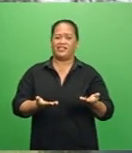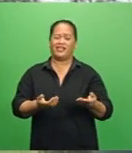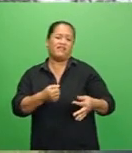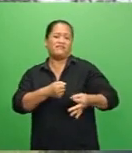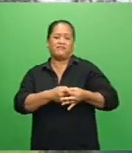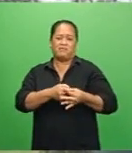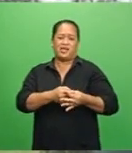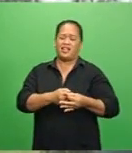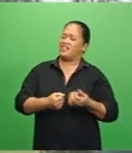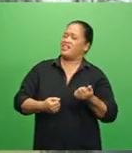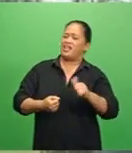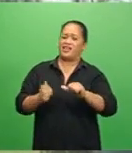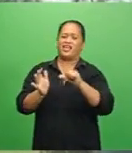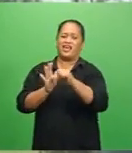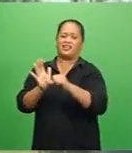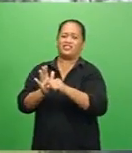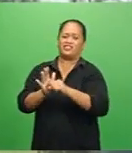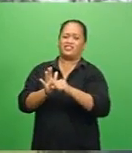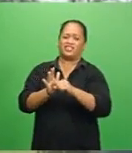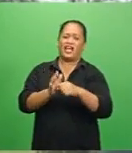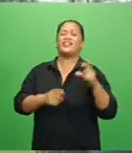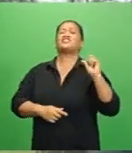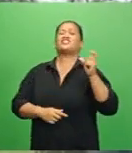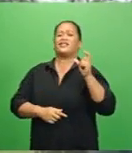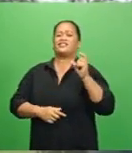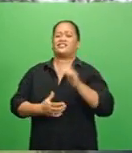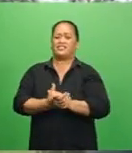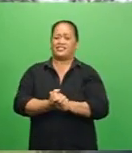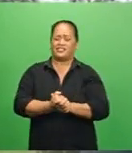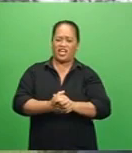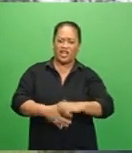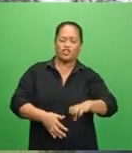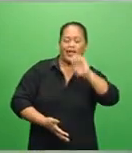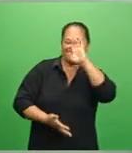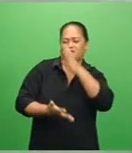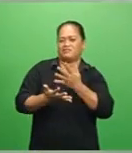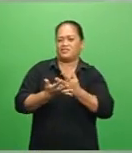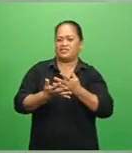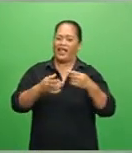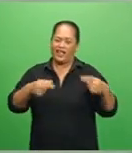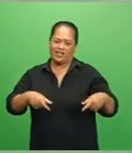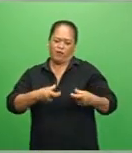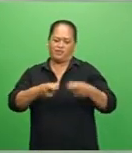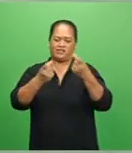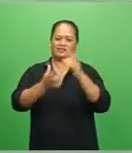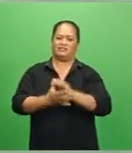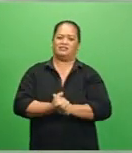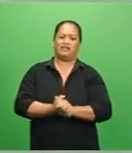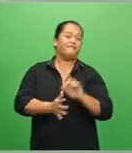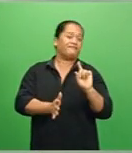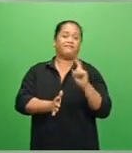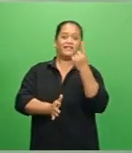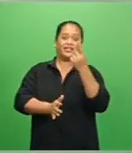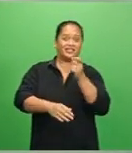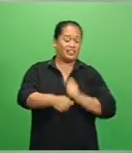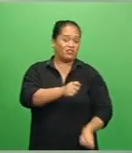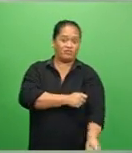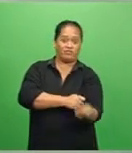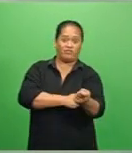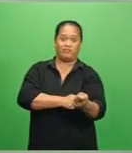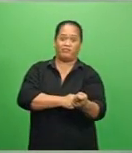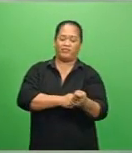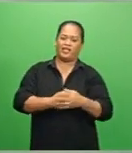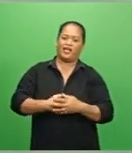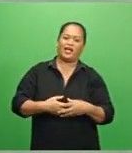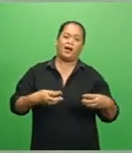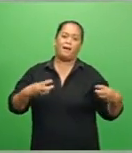age the chance of being able to play for Fiji at any age group. The first cricket match for this year will begin next